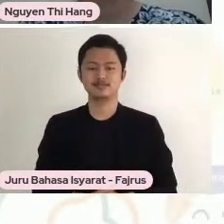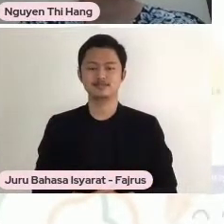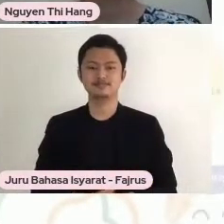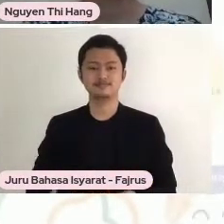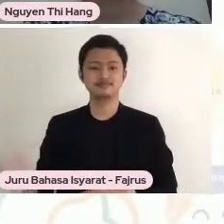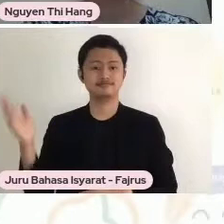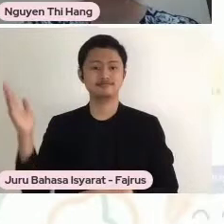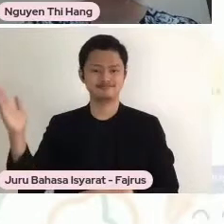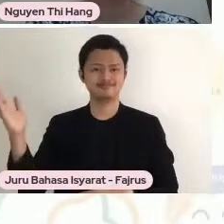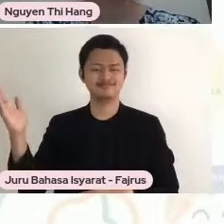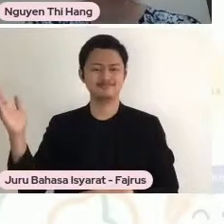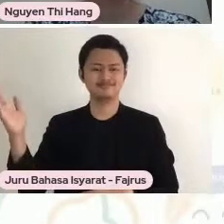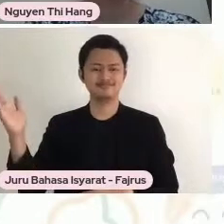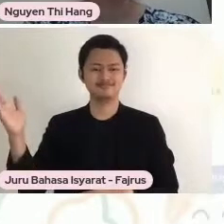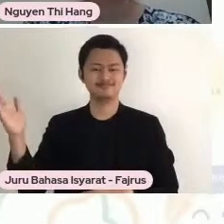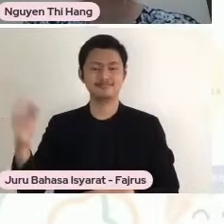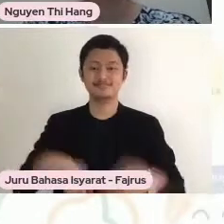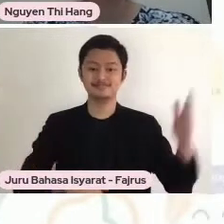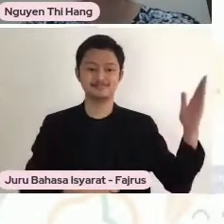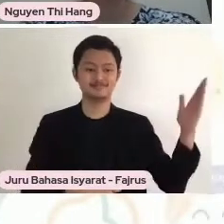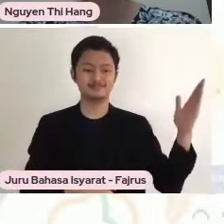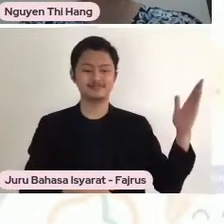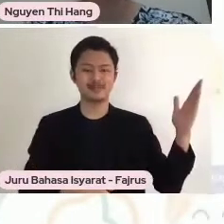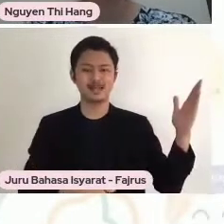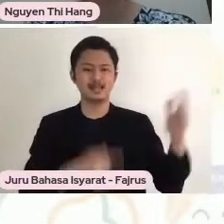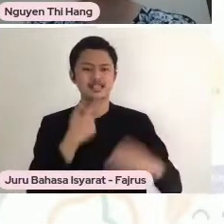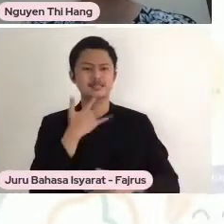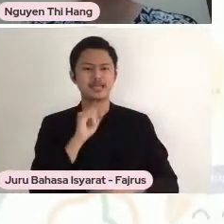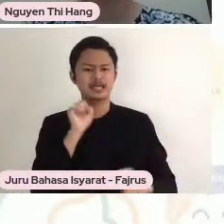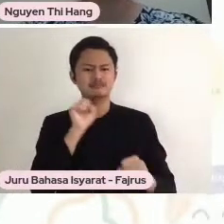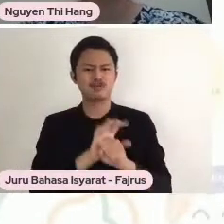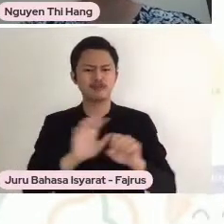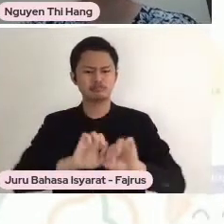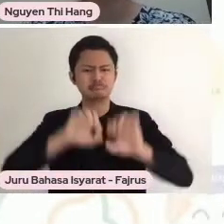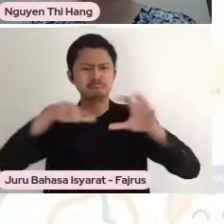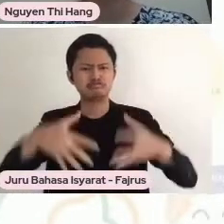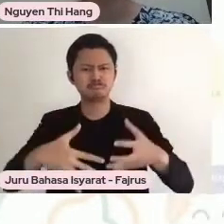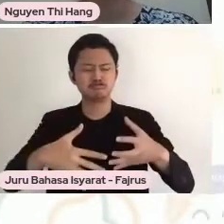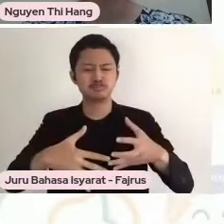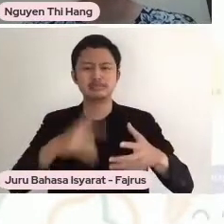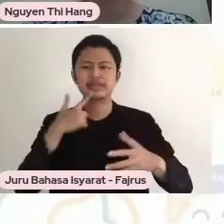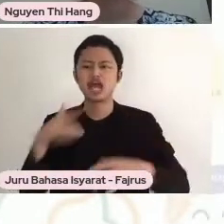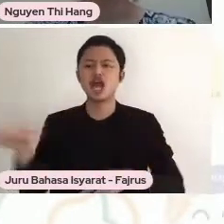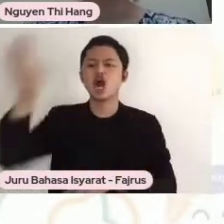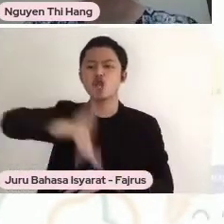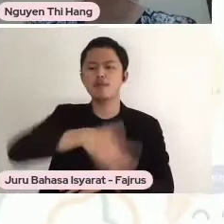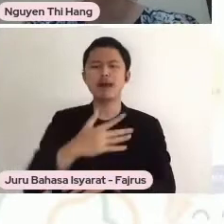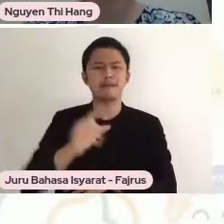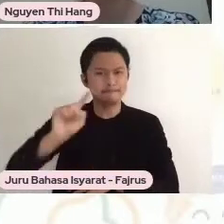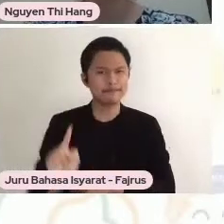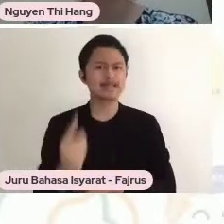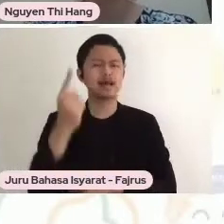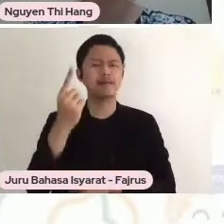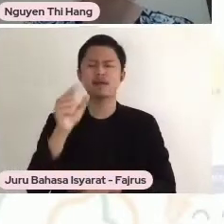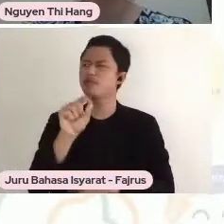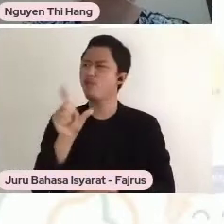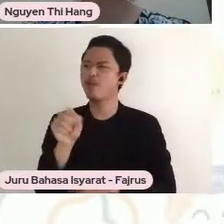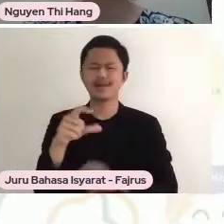So the first wave of COVID-19 in Vietnam was in December of